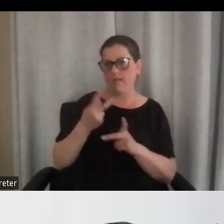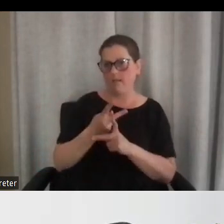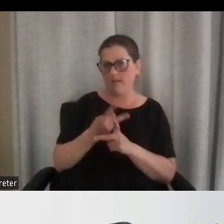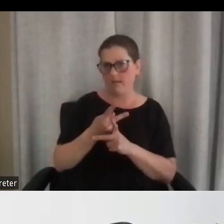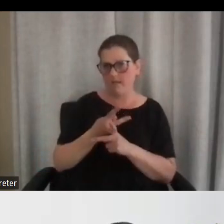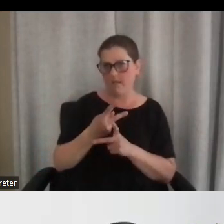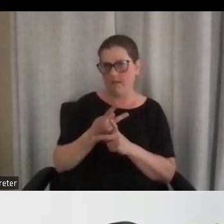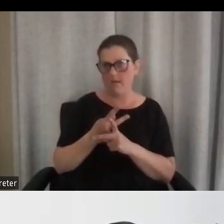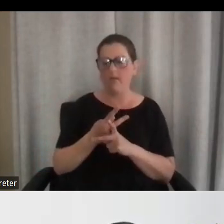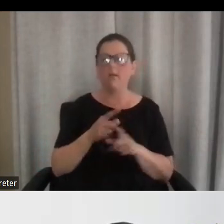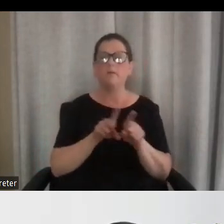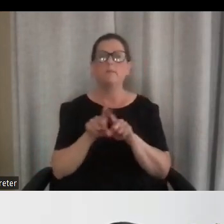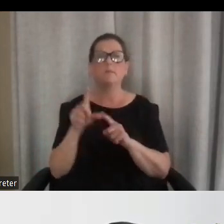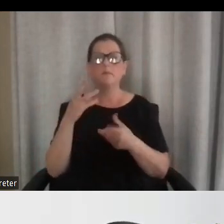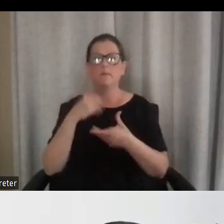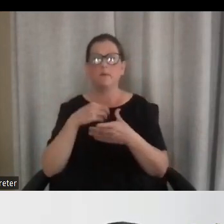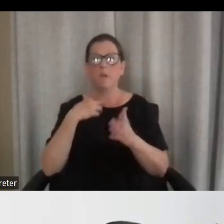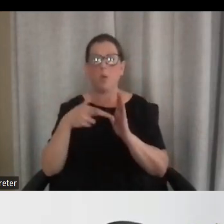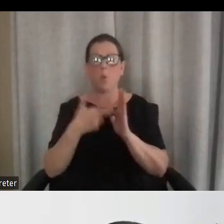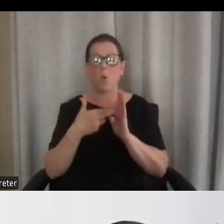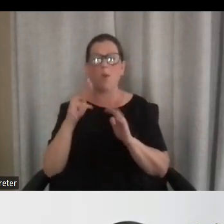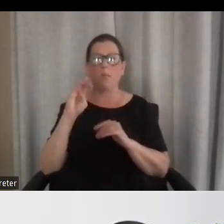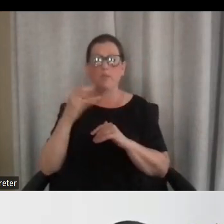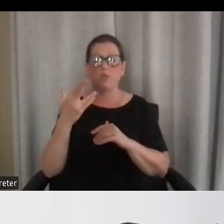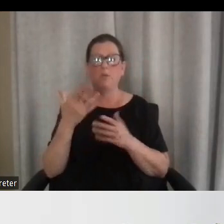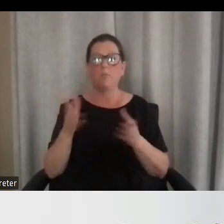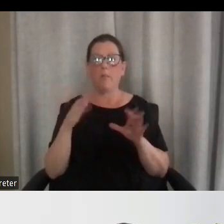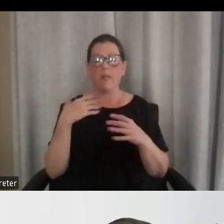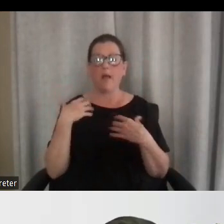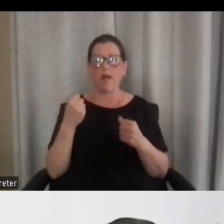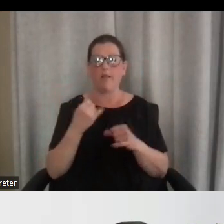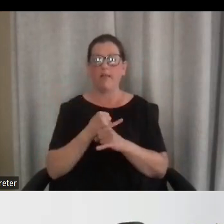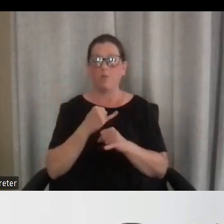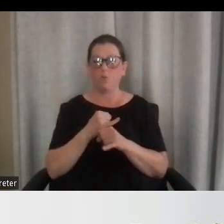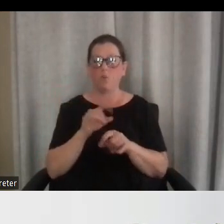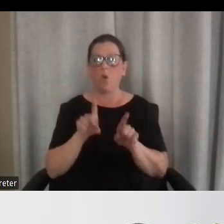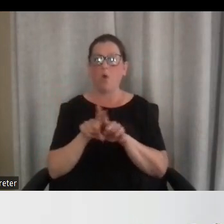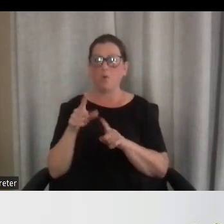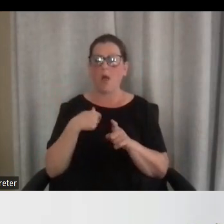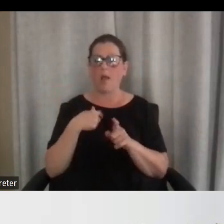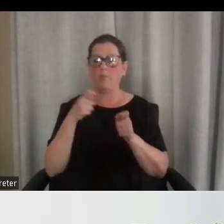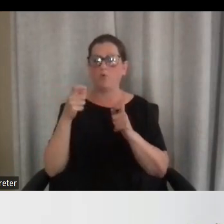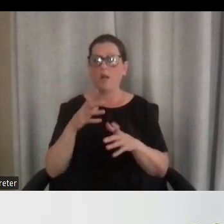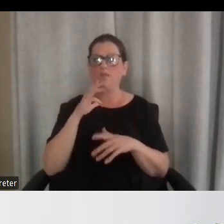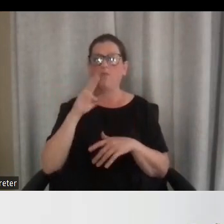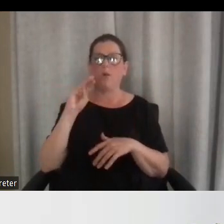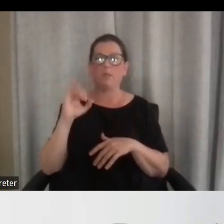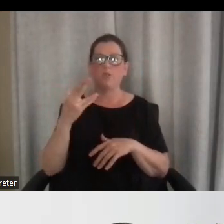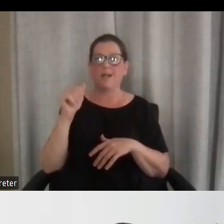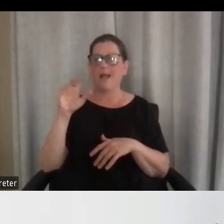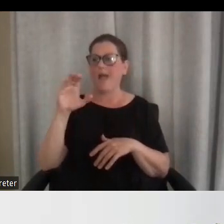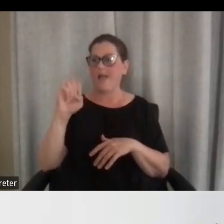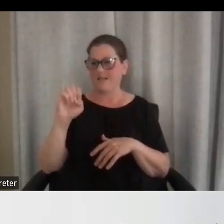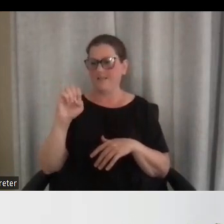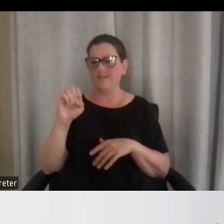As well as in my role at the Michigan Public Health Institute, I also serve as the director of the Michigan ACE Initiative, which